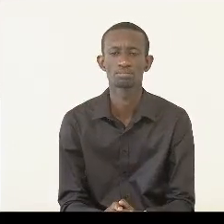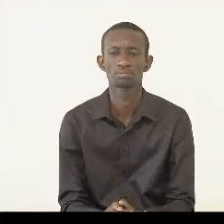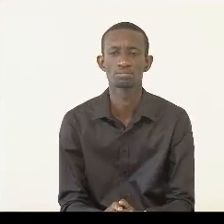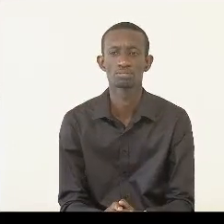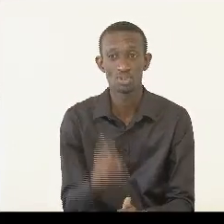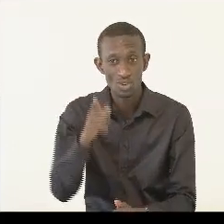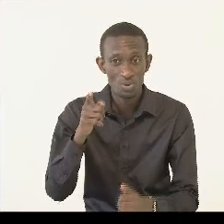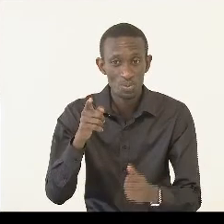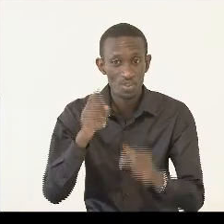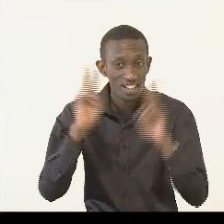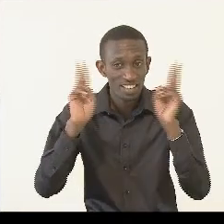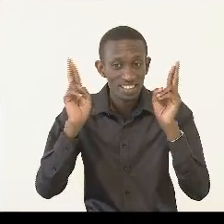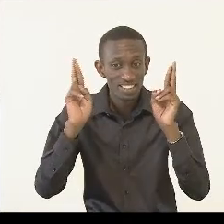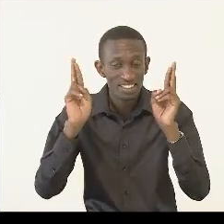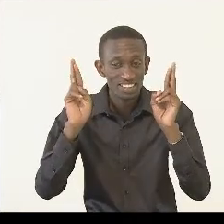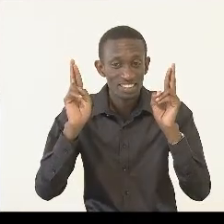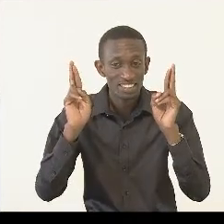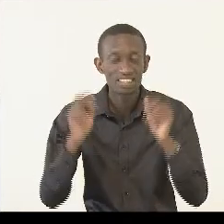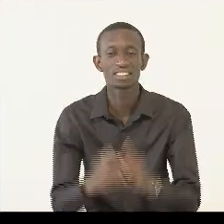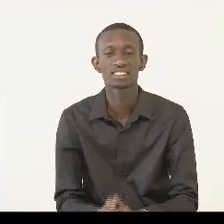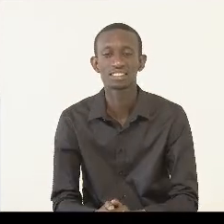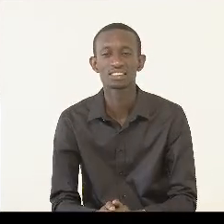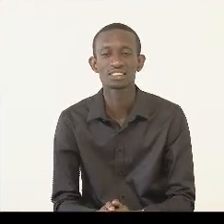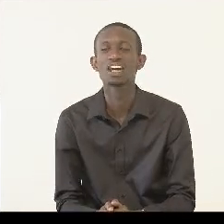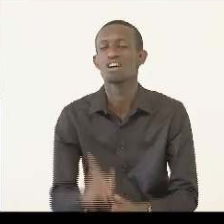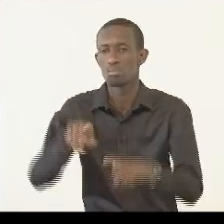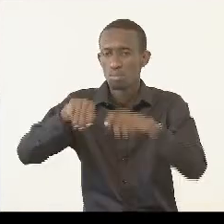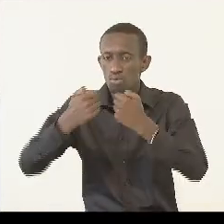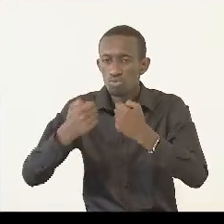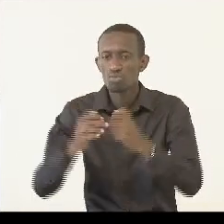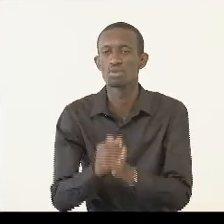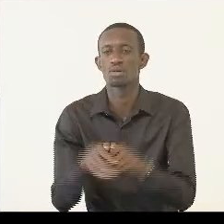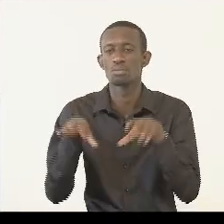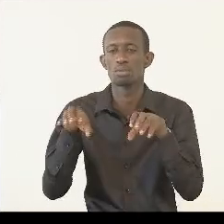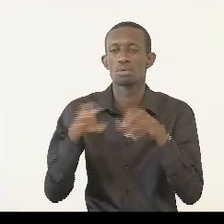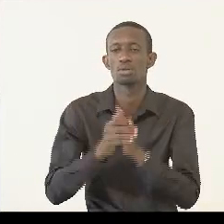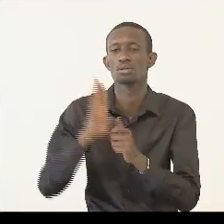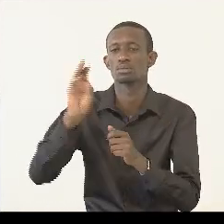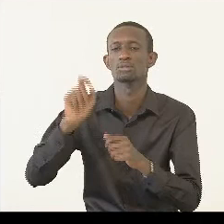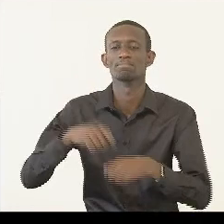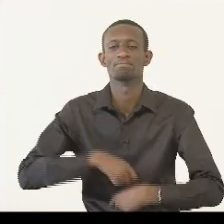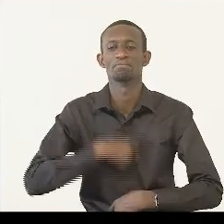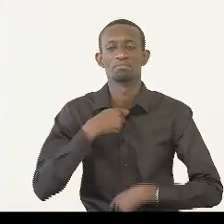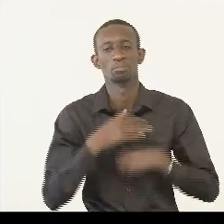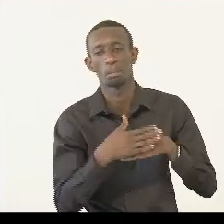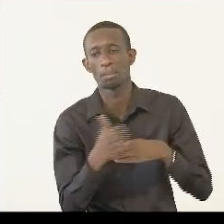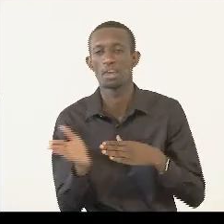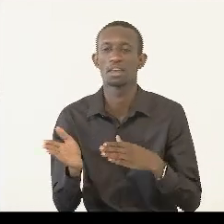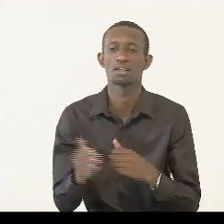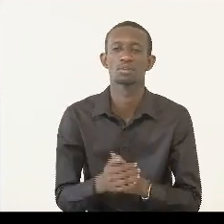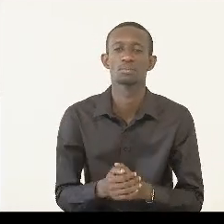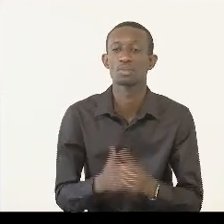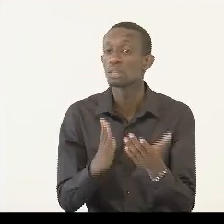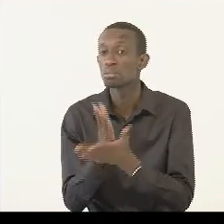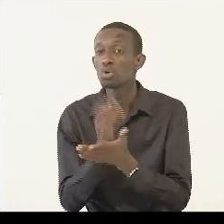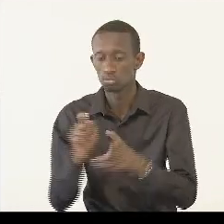Are we ready? So, we break the bonds. The zip opens up. Because we